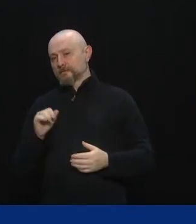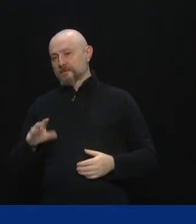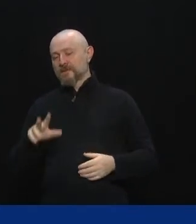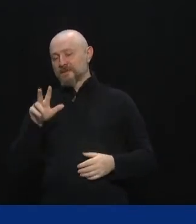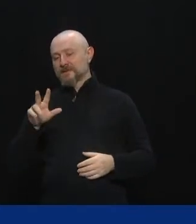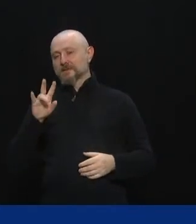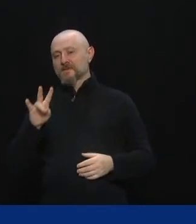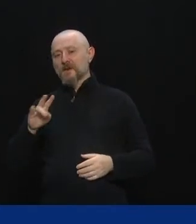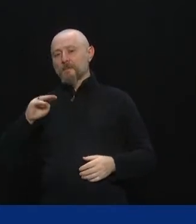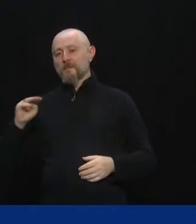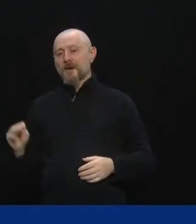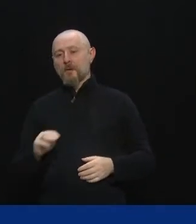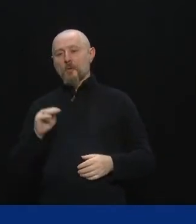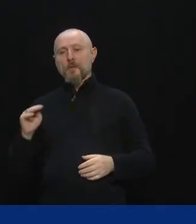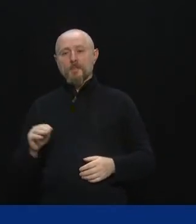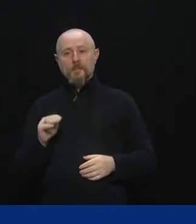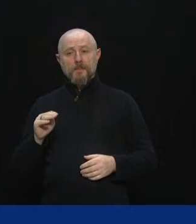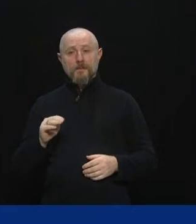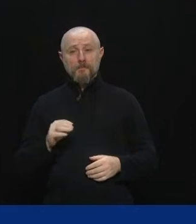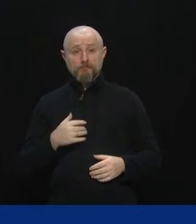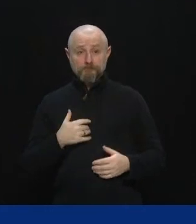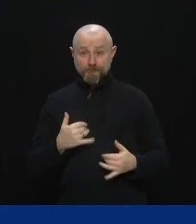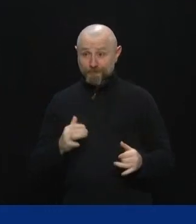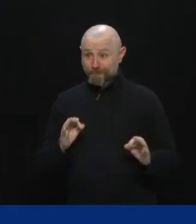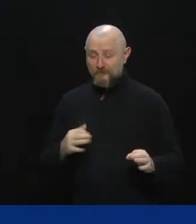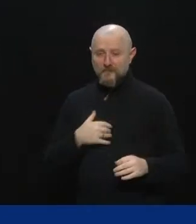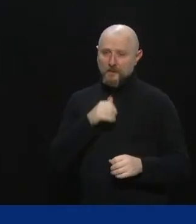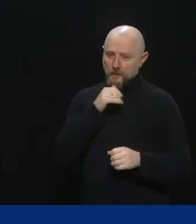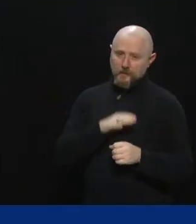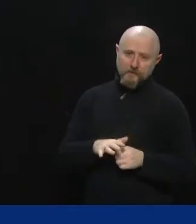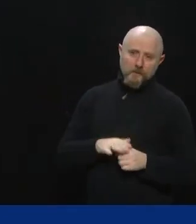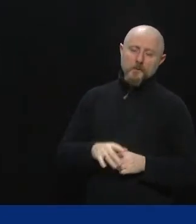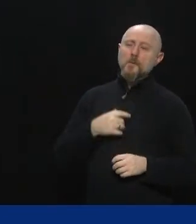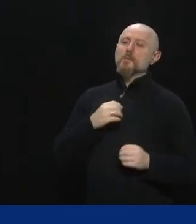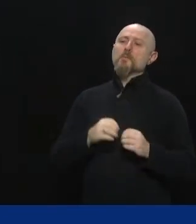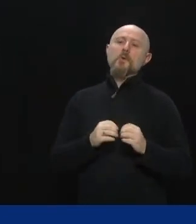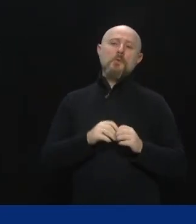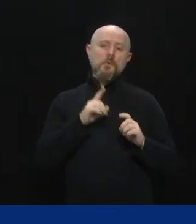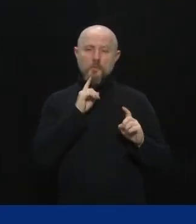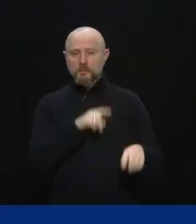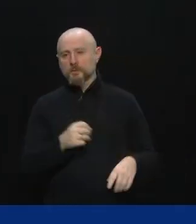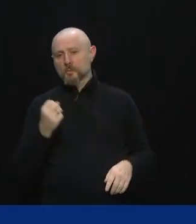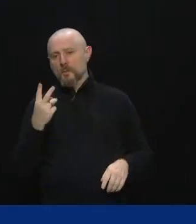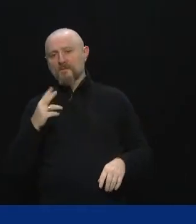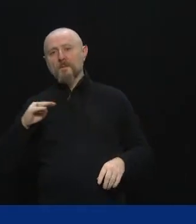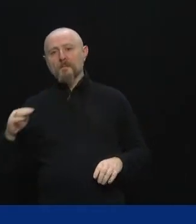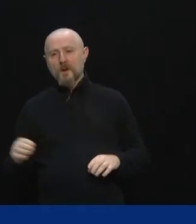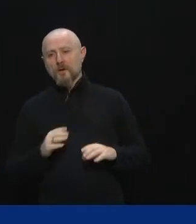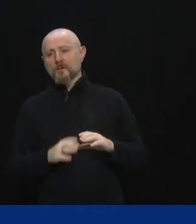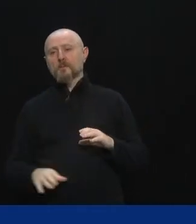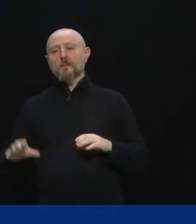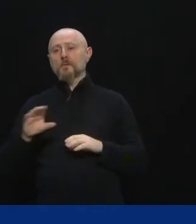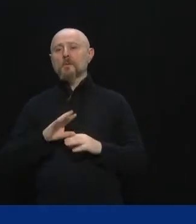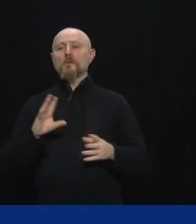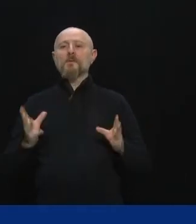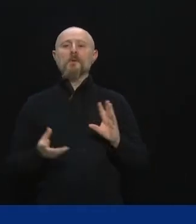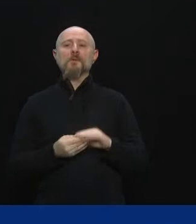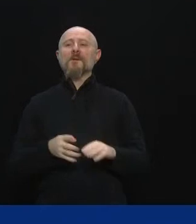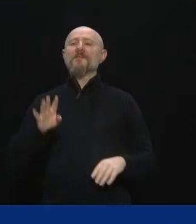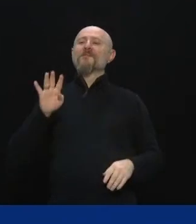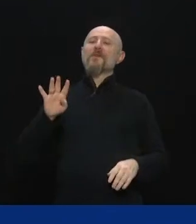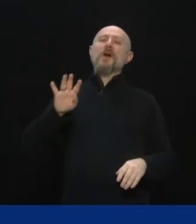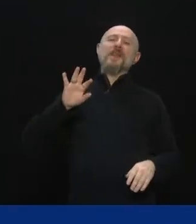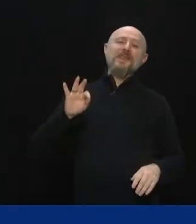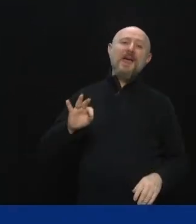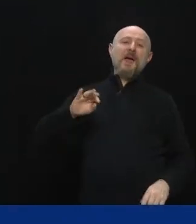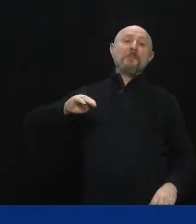not enough. That's not enough. We ordered another 12 million tests, so we have 49 million tests ordered. And we wanted to make sure,